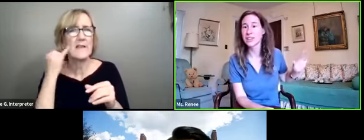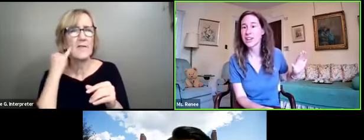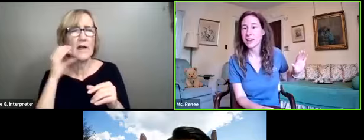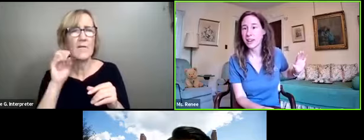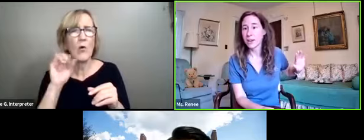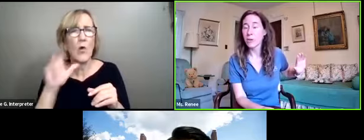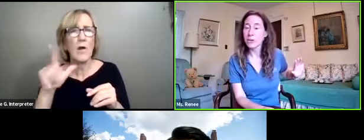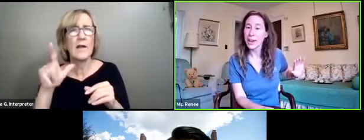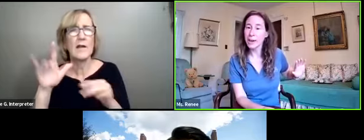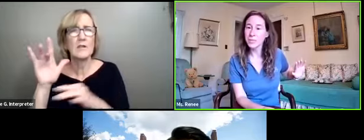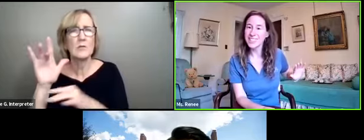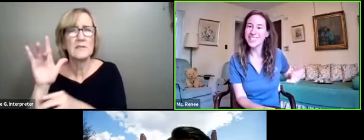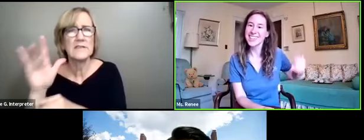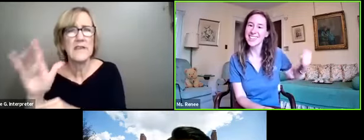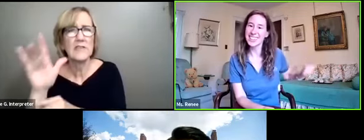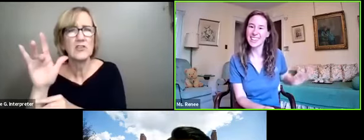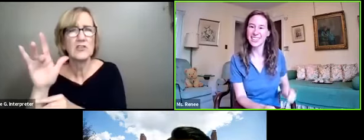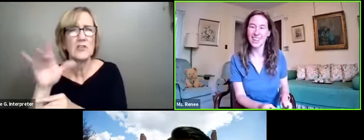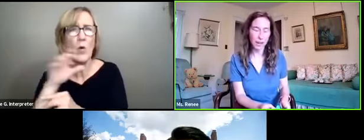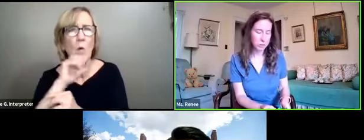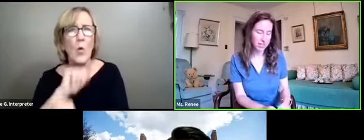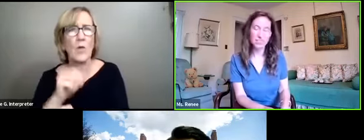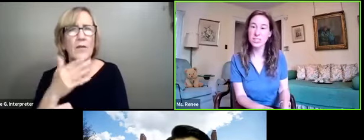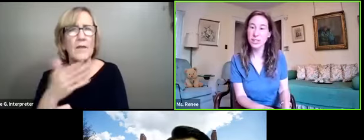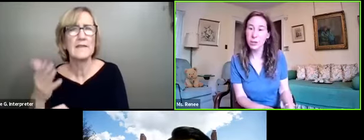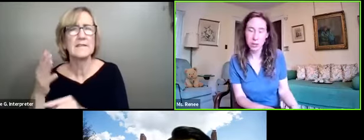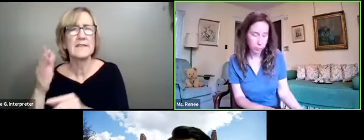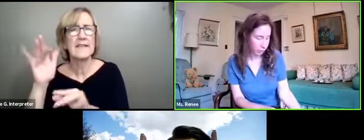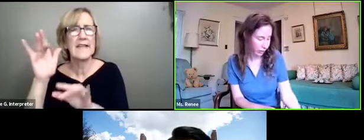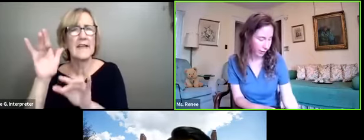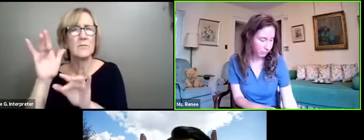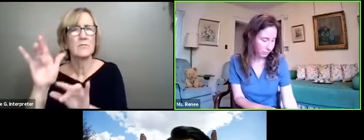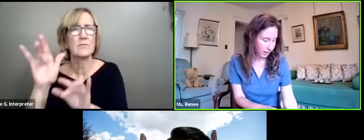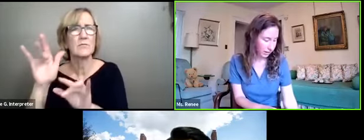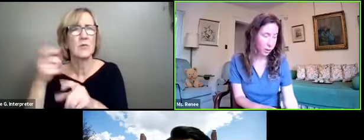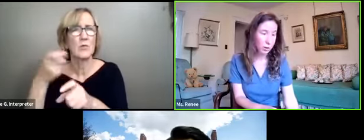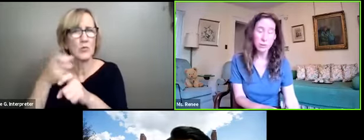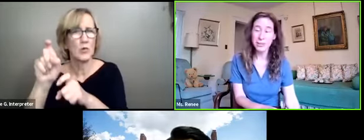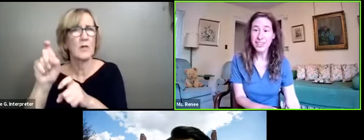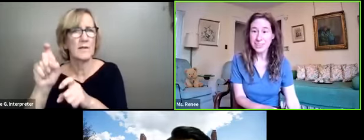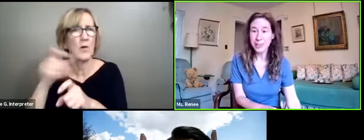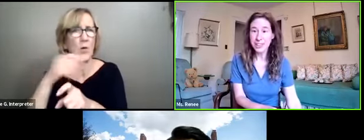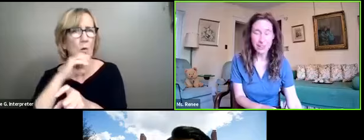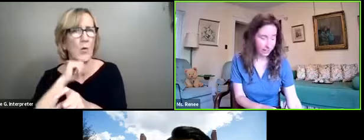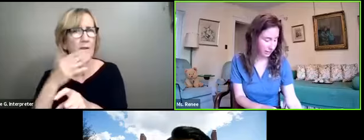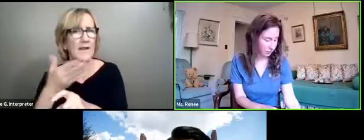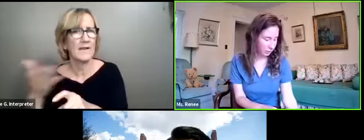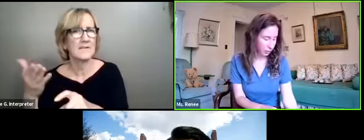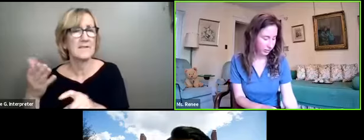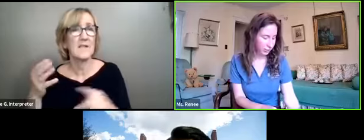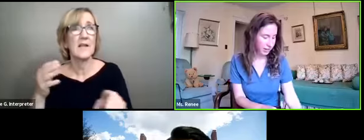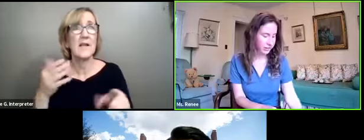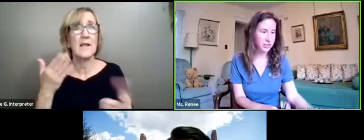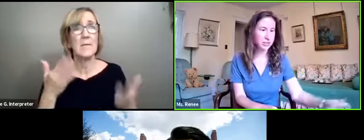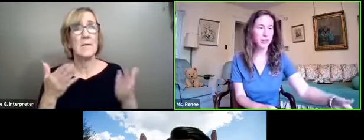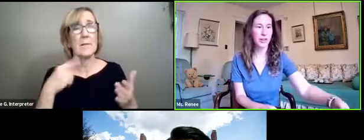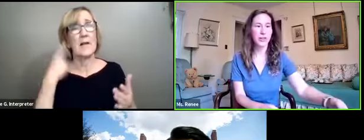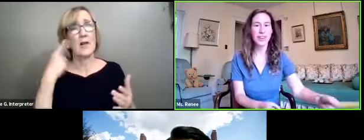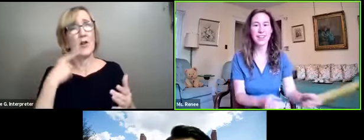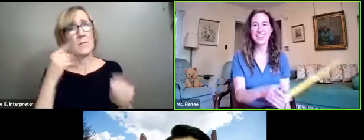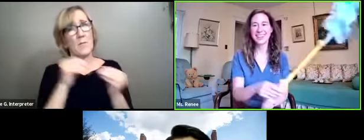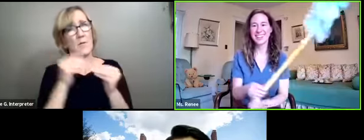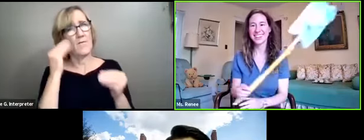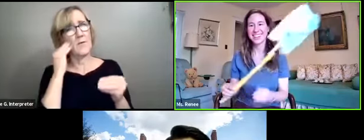touch an old object, it can get onto that object and slowly ruin it. This might look a little bit more familiar to you